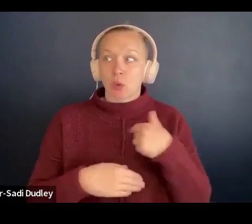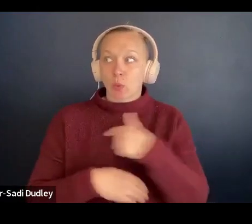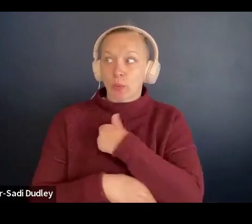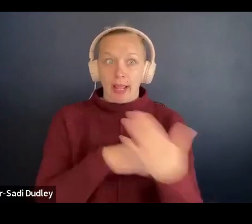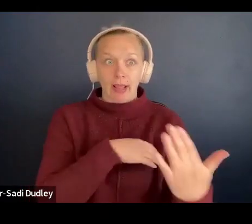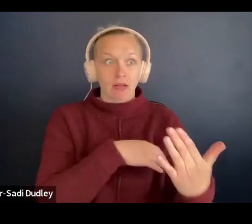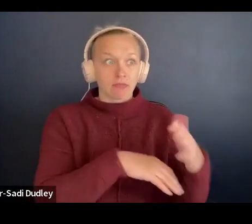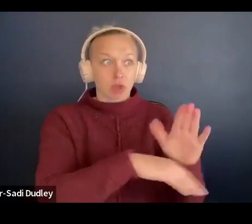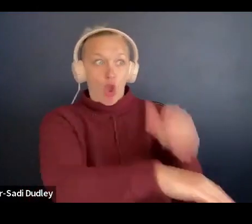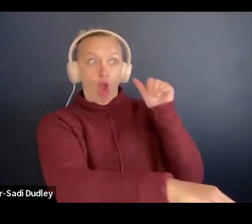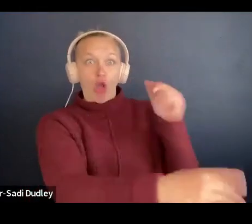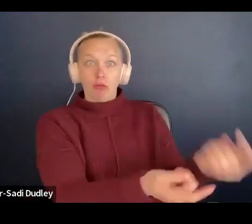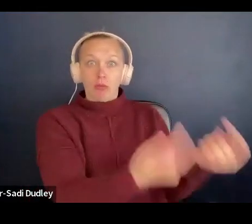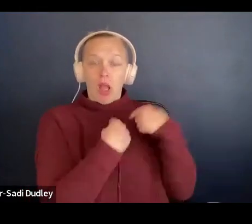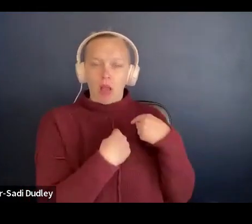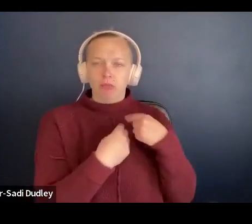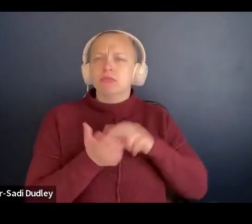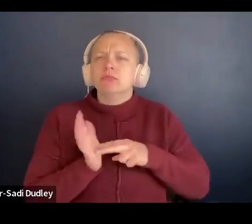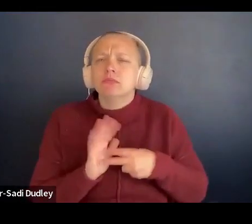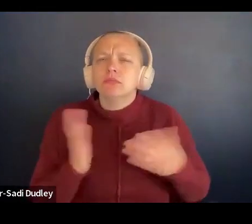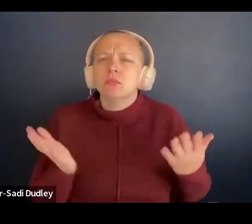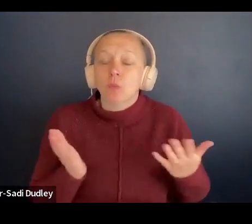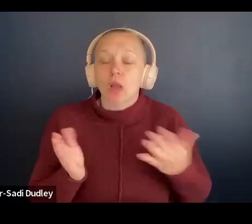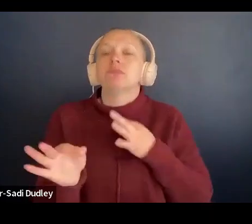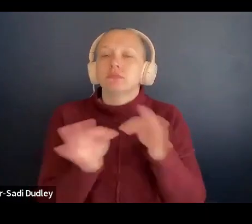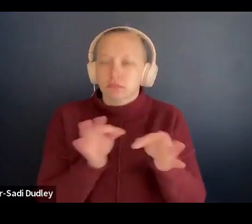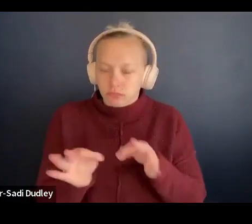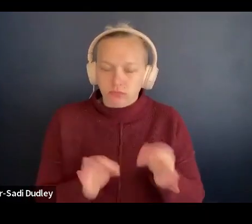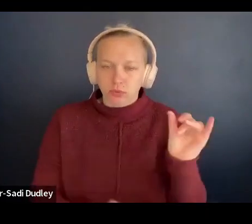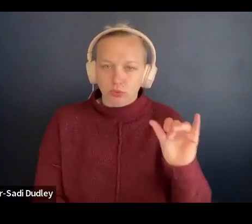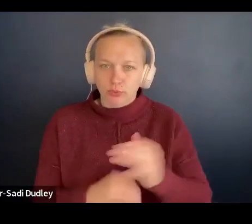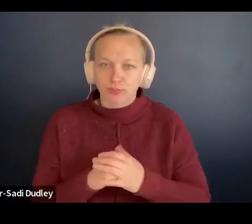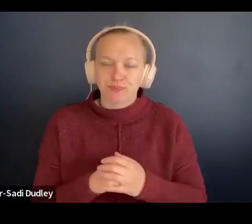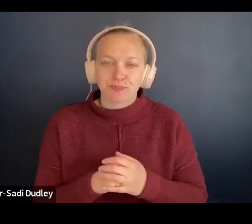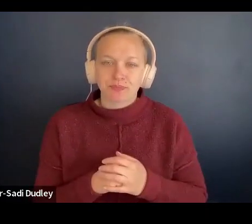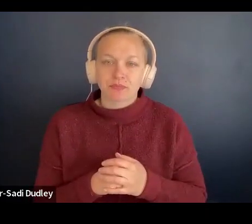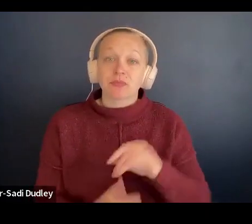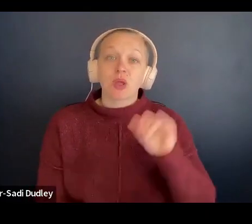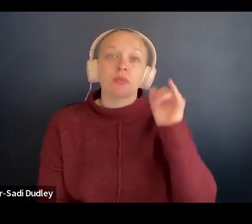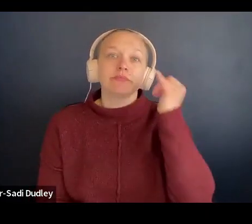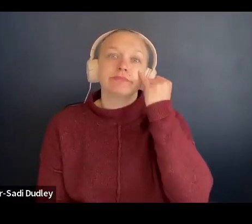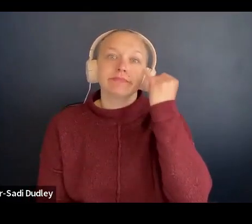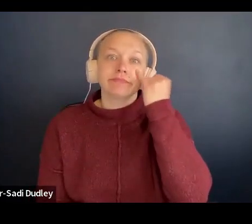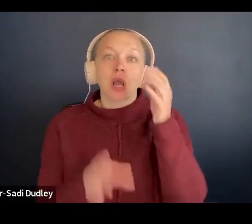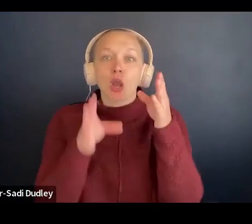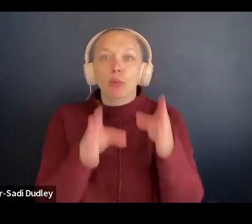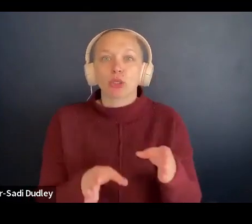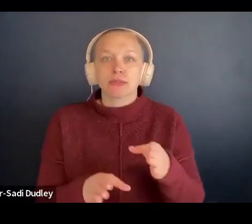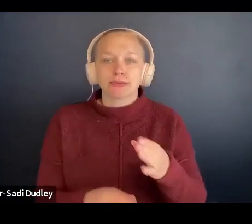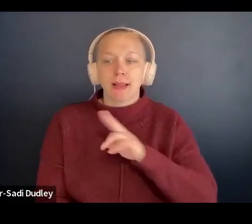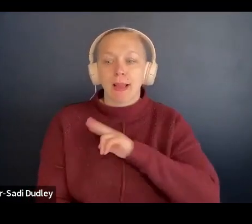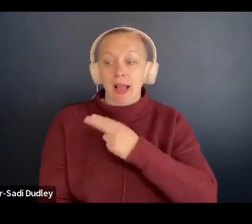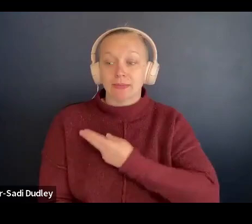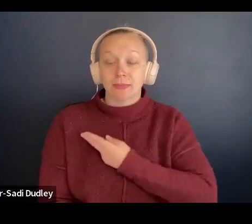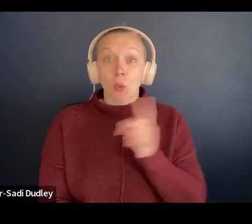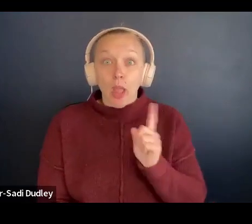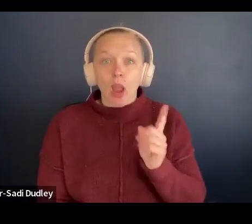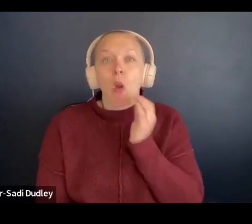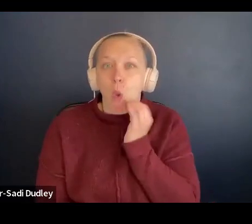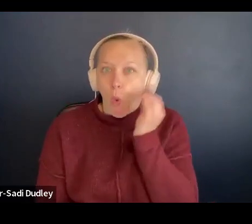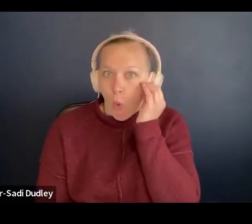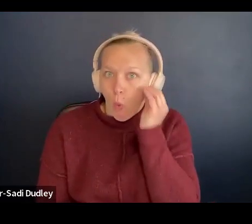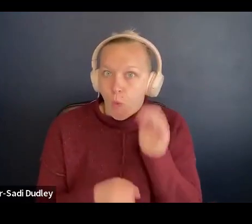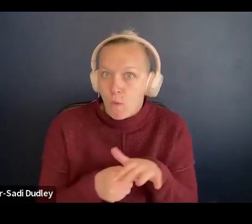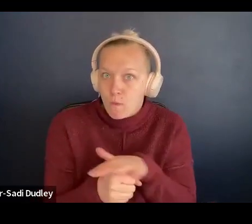great example of this would be if someone is spending their days on hospice at home. If someone